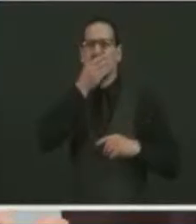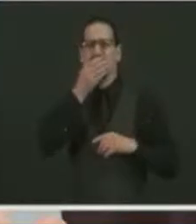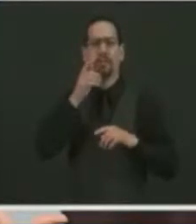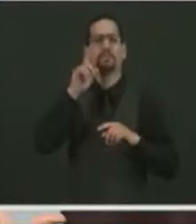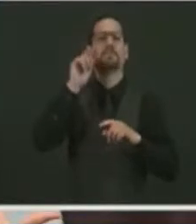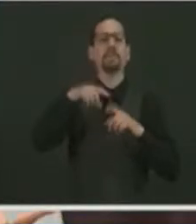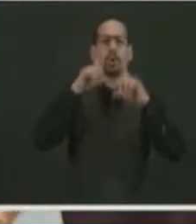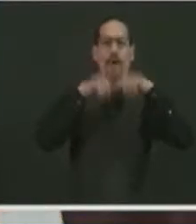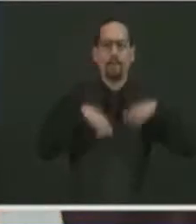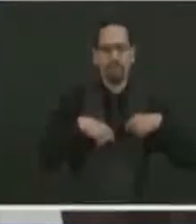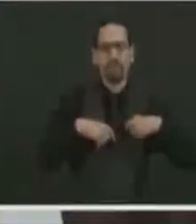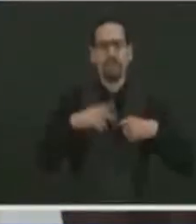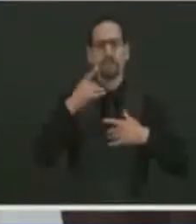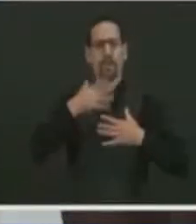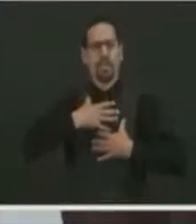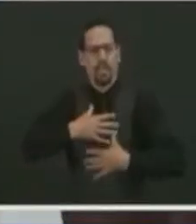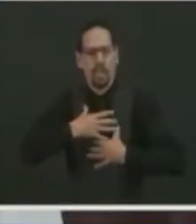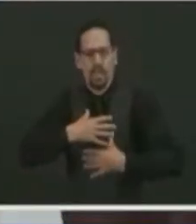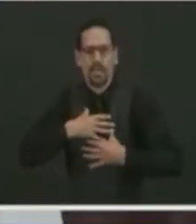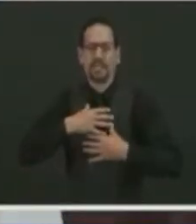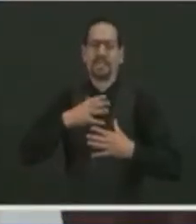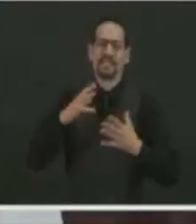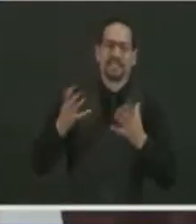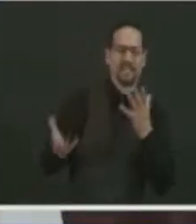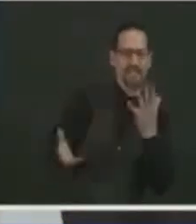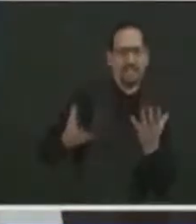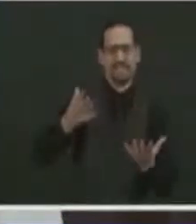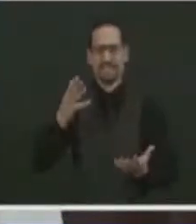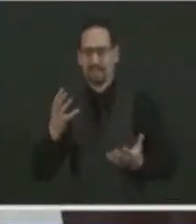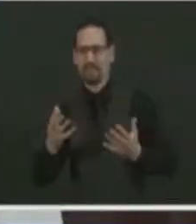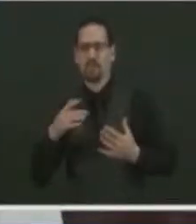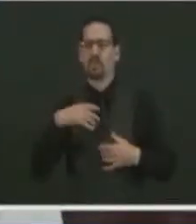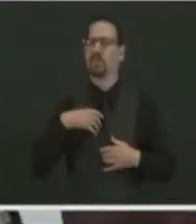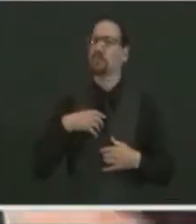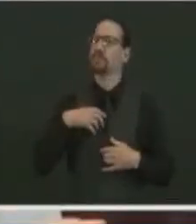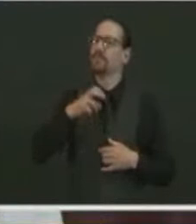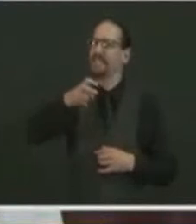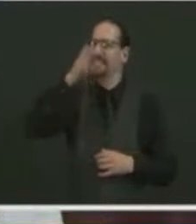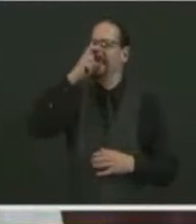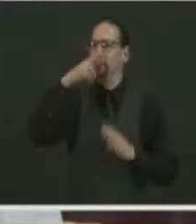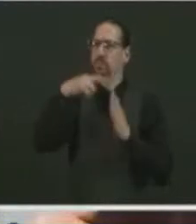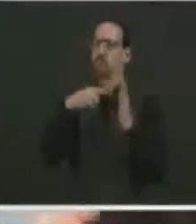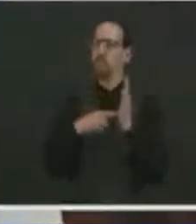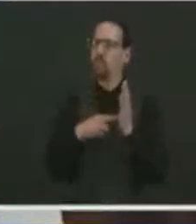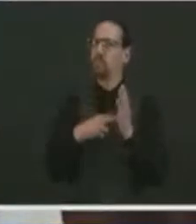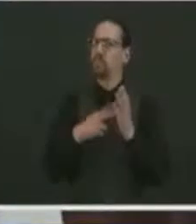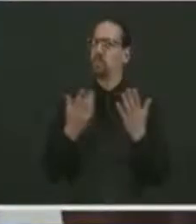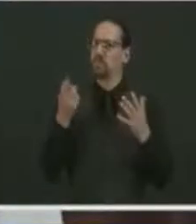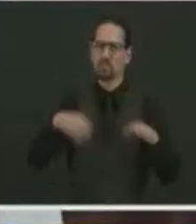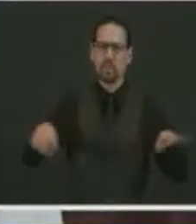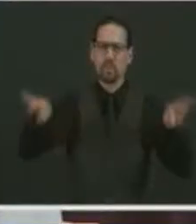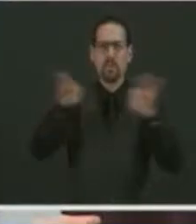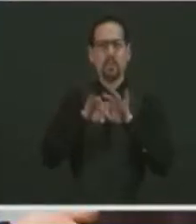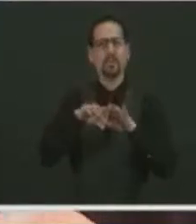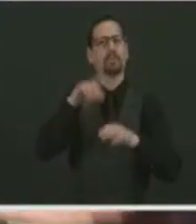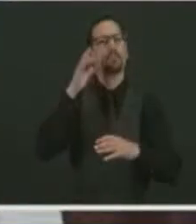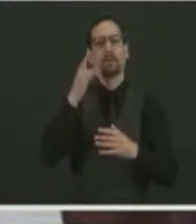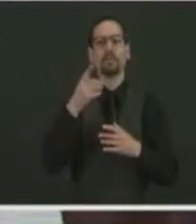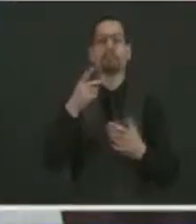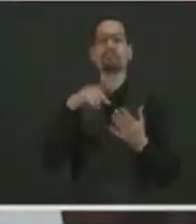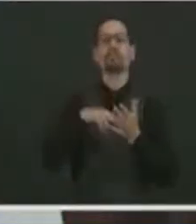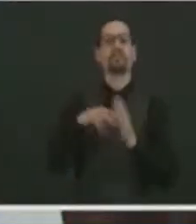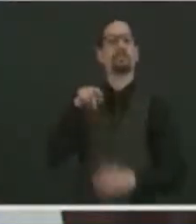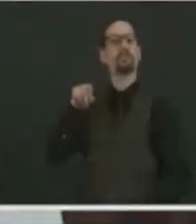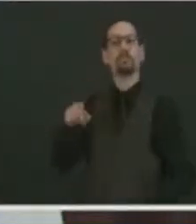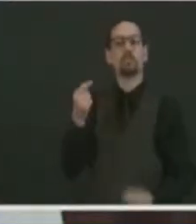to or you can't, then there are strict regulations that you have to stay 14 feet apart from one another if